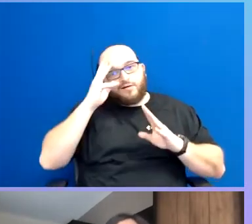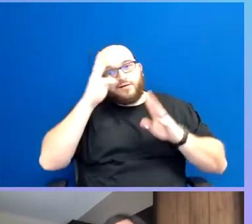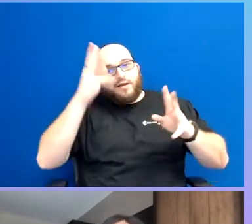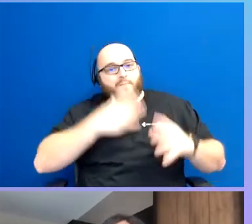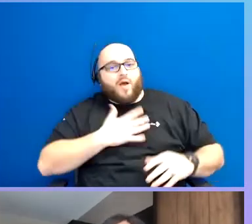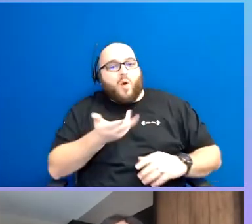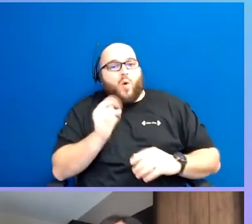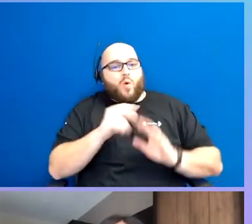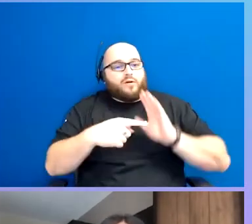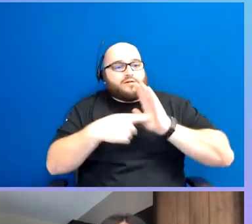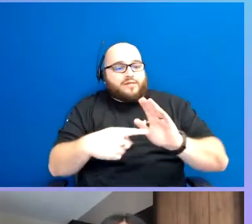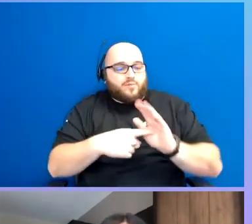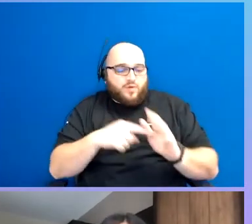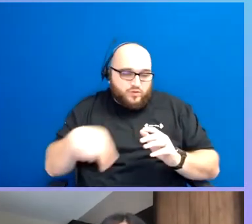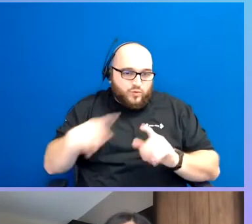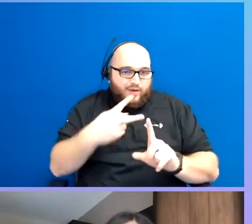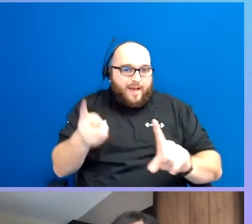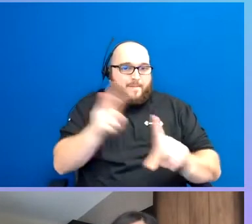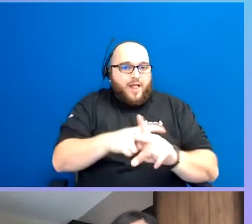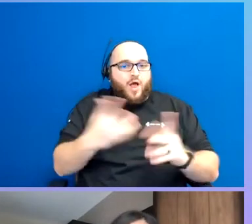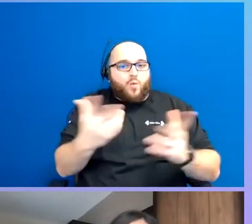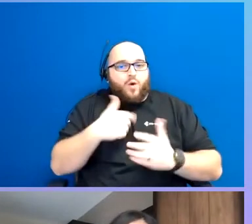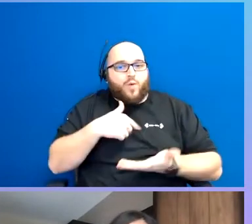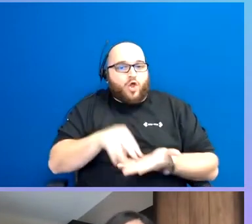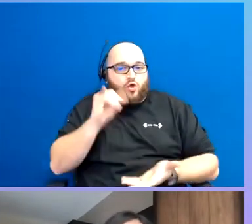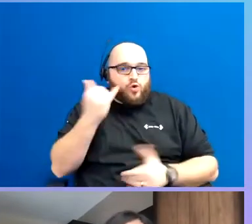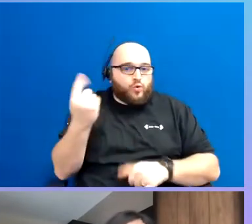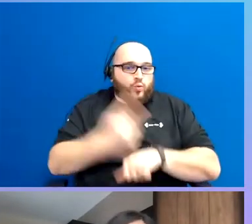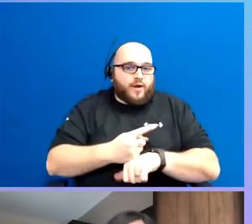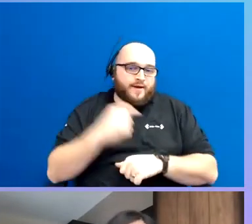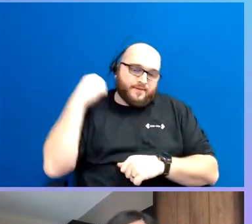sense of what we're learning about today.